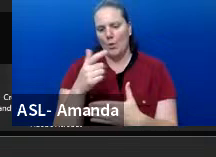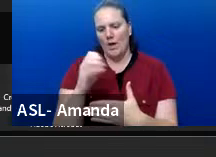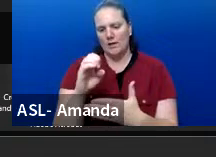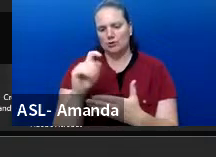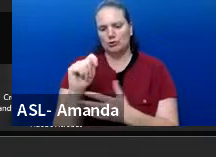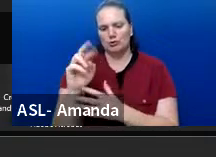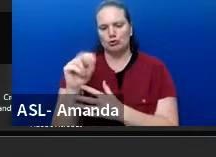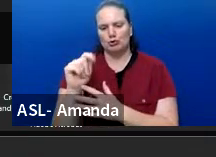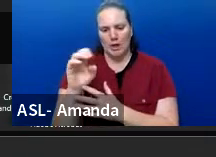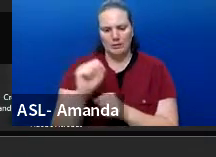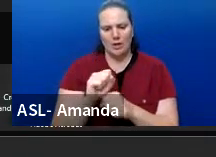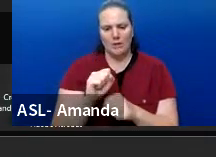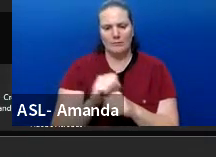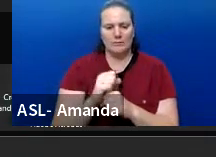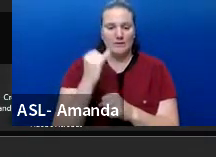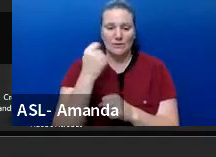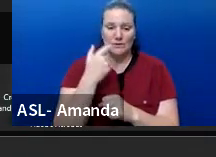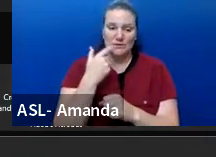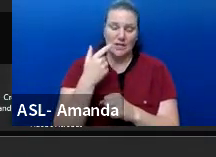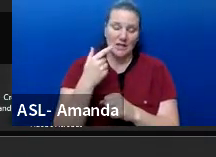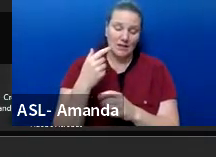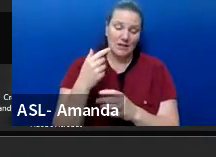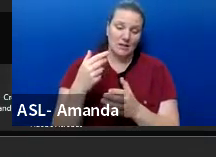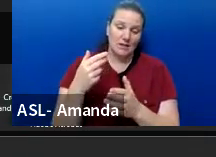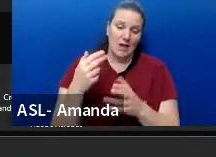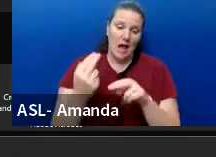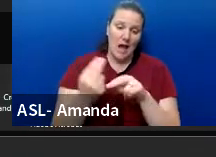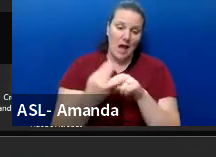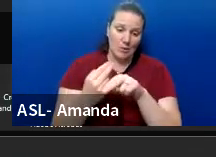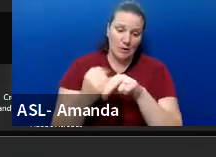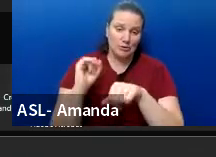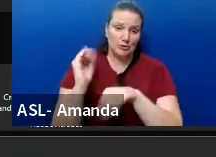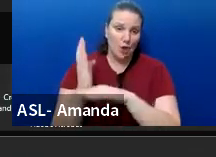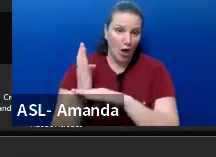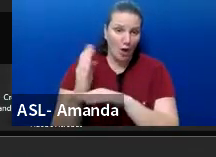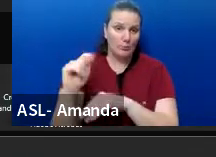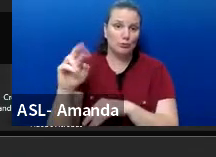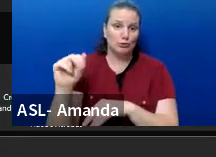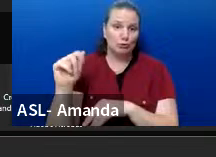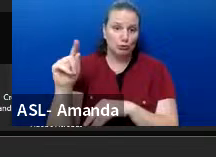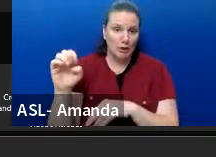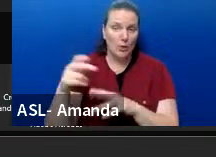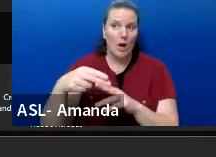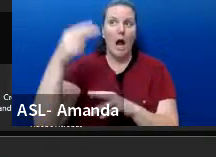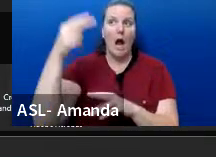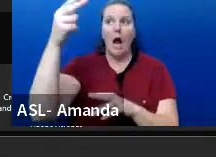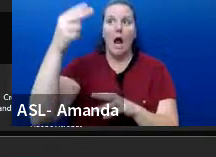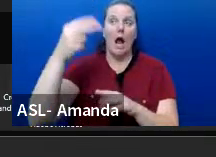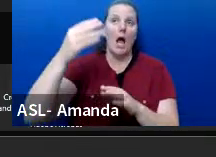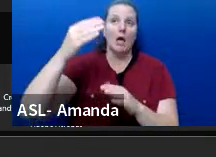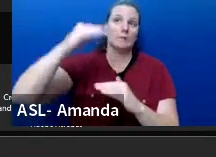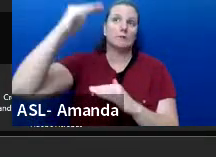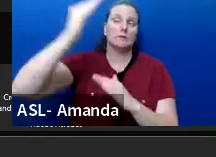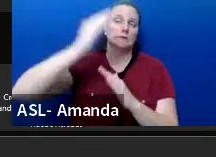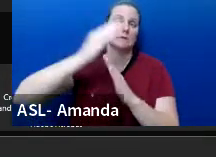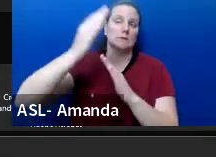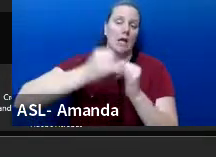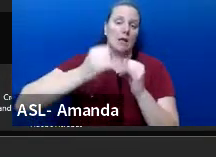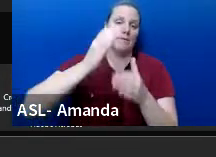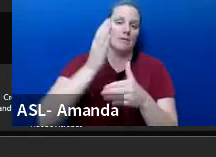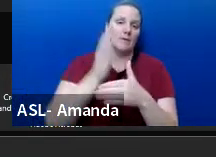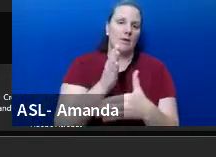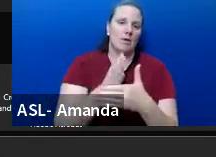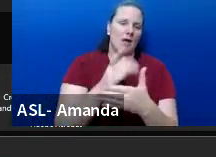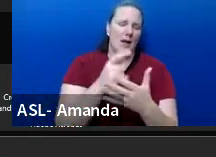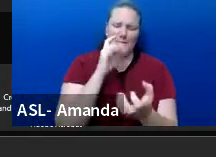need, and so if you say high wage trades, are you talking about high wage jobs? Or are you talking about the high end of the middle wage? Or, so yeah, I